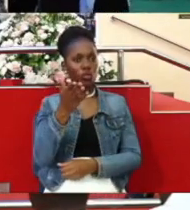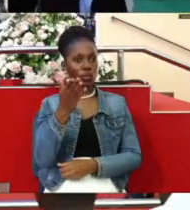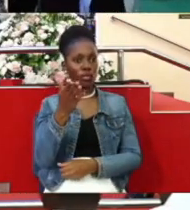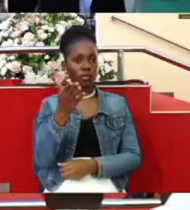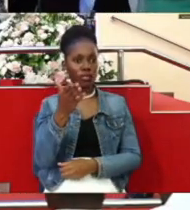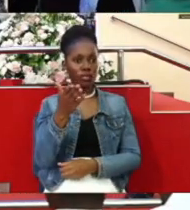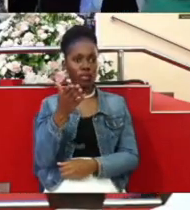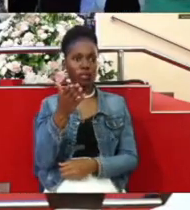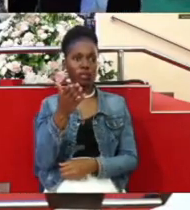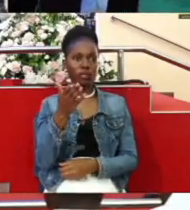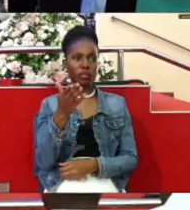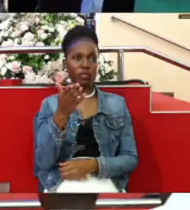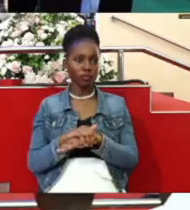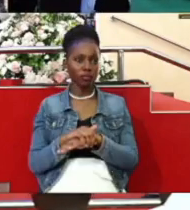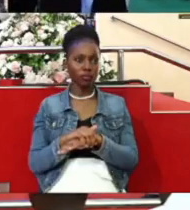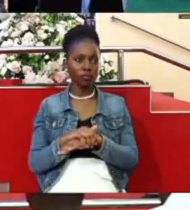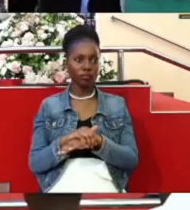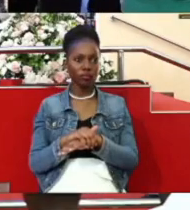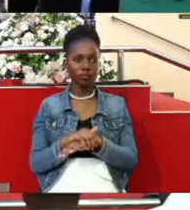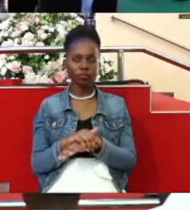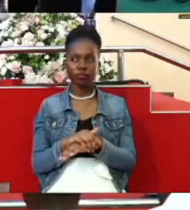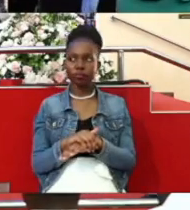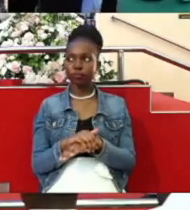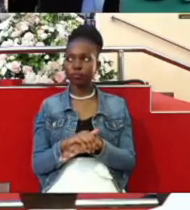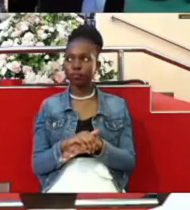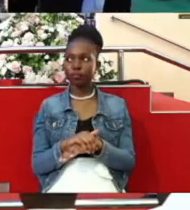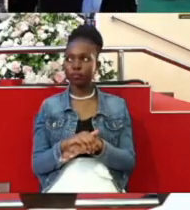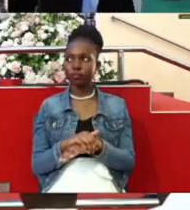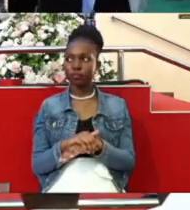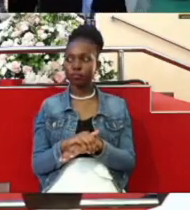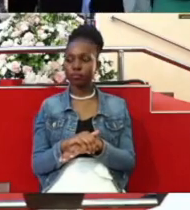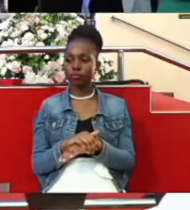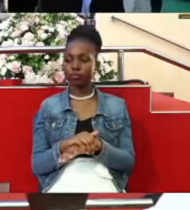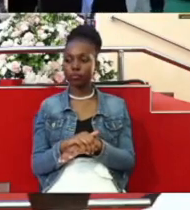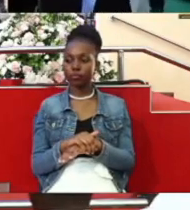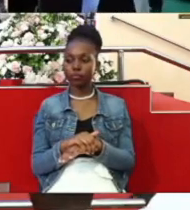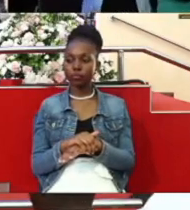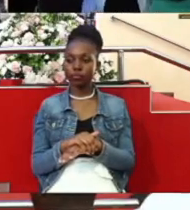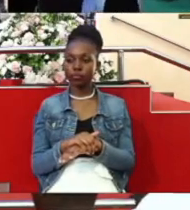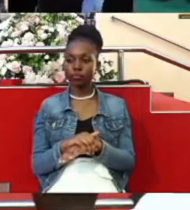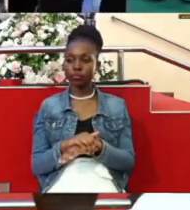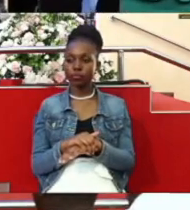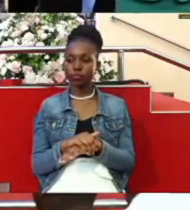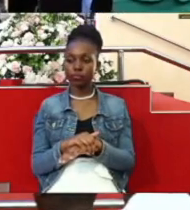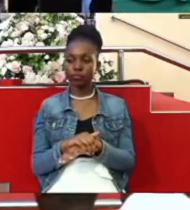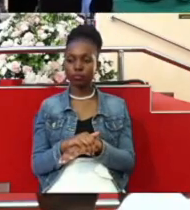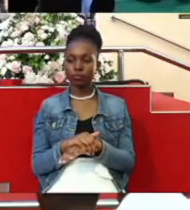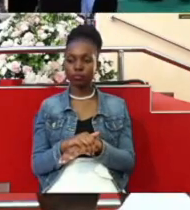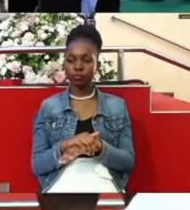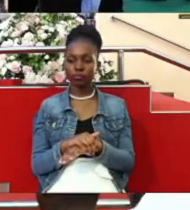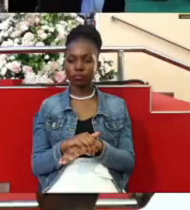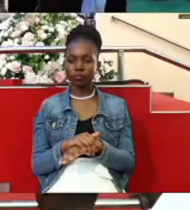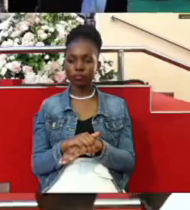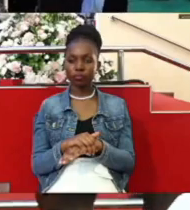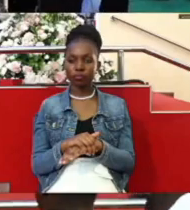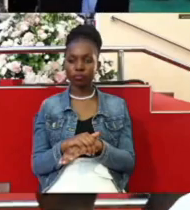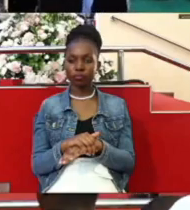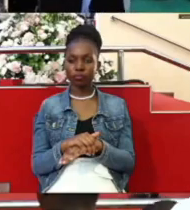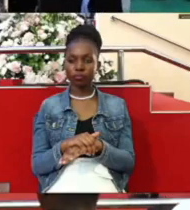lako halitapatikana kwenye kule kwenye court. Your solution will not be found in the